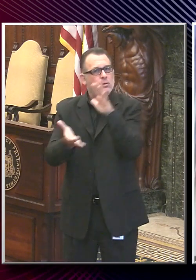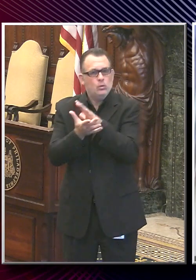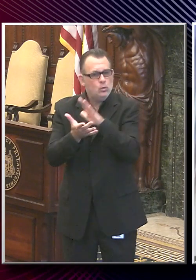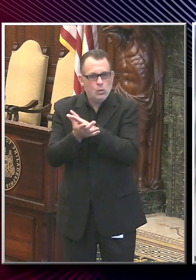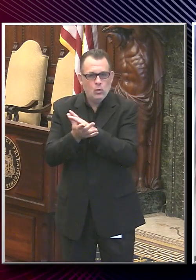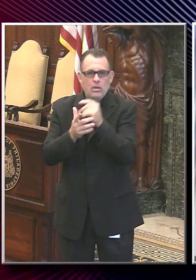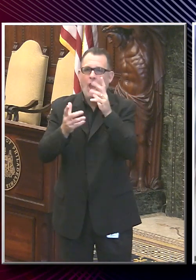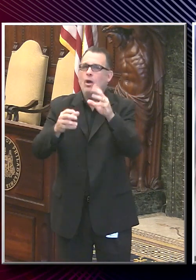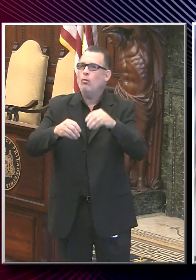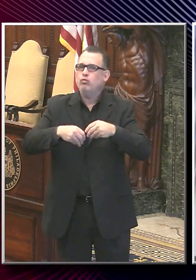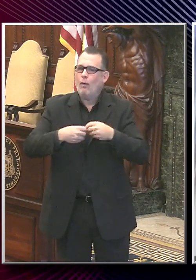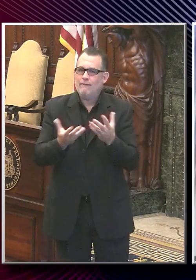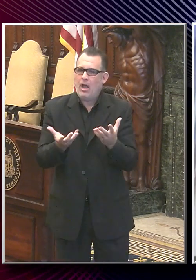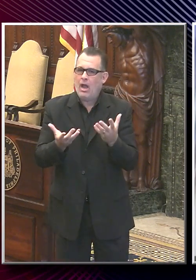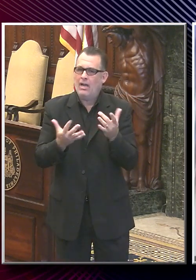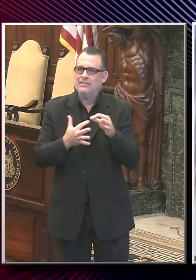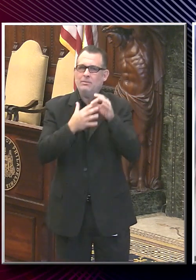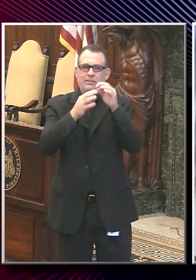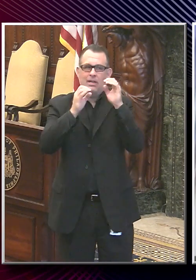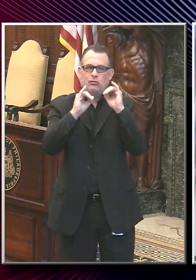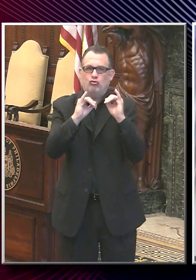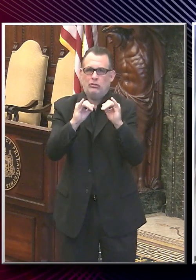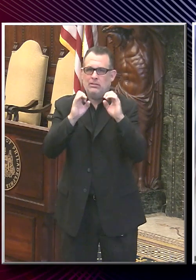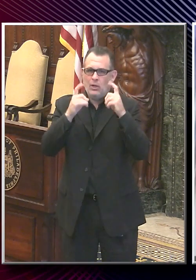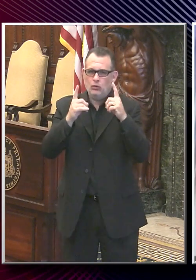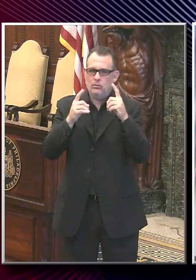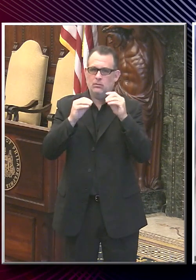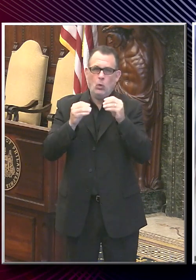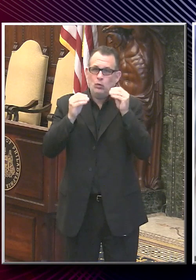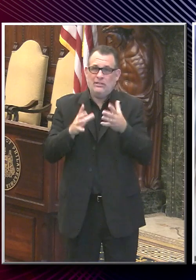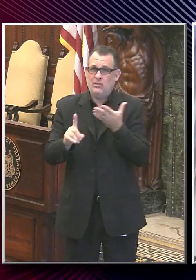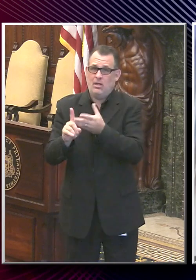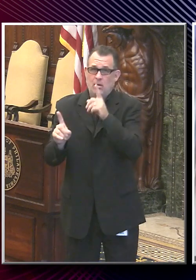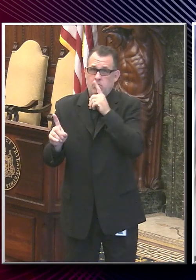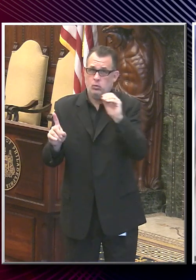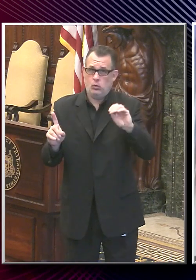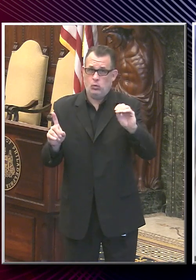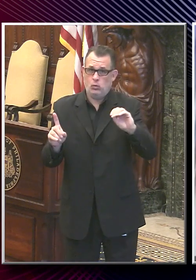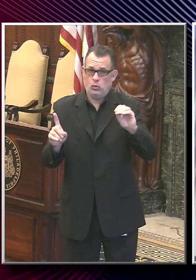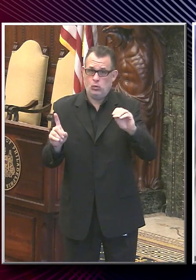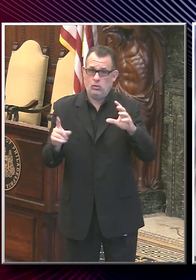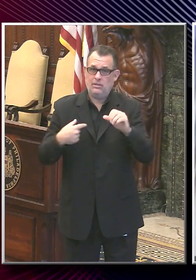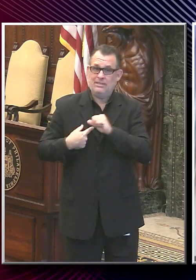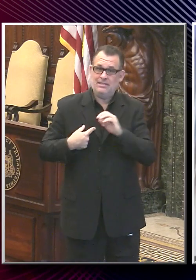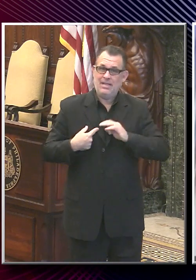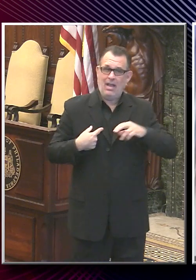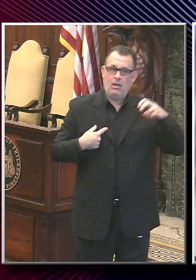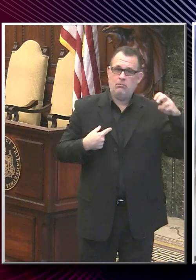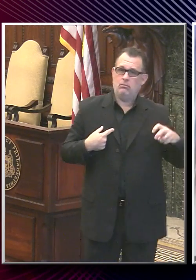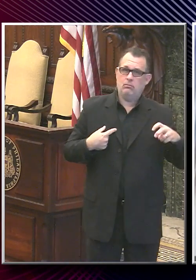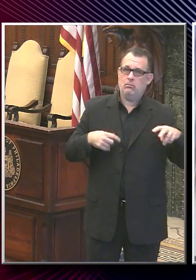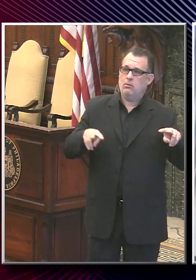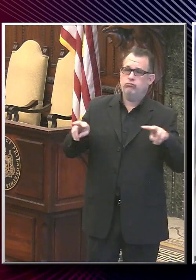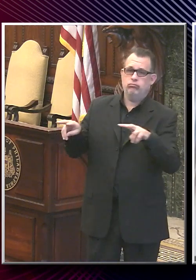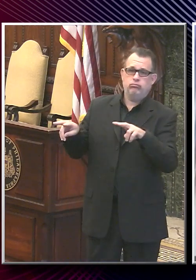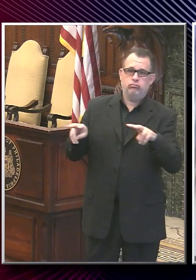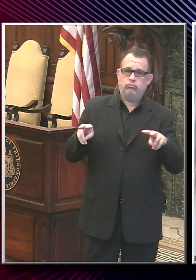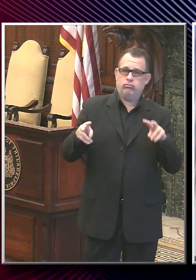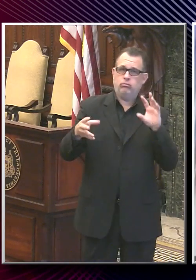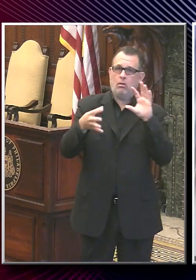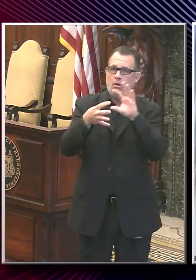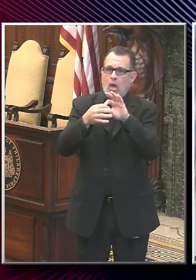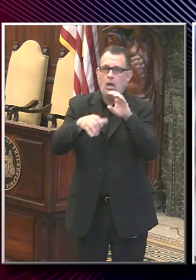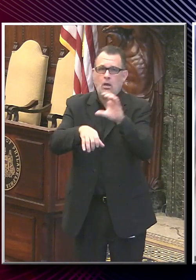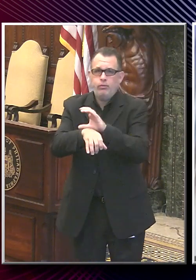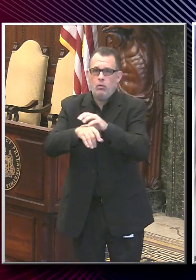providing any special instruction. There's no teachers physically that are staffing those sites, and that any specific needs that children have, we